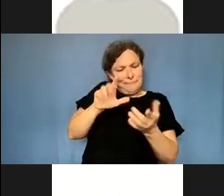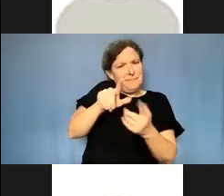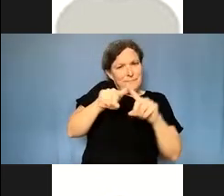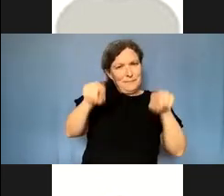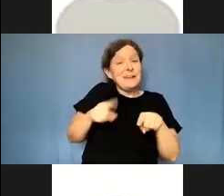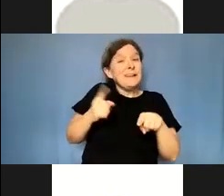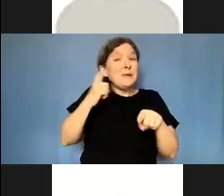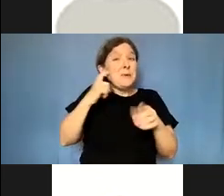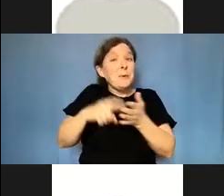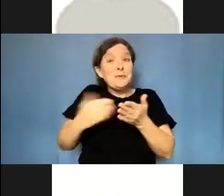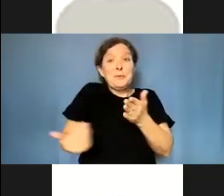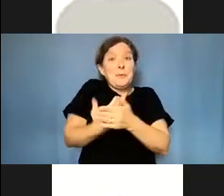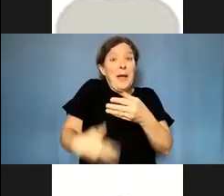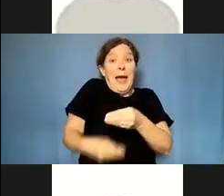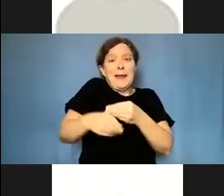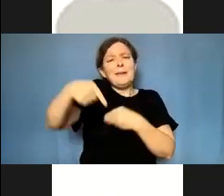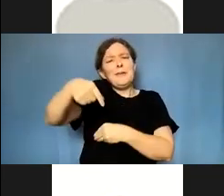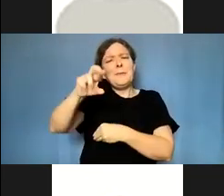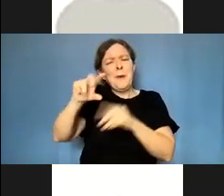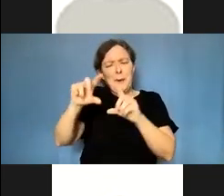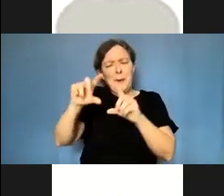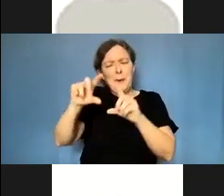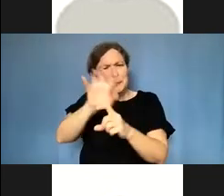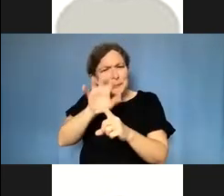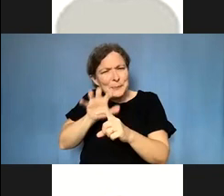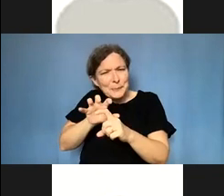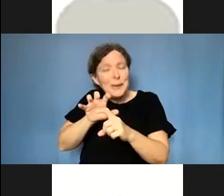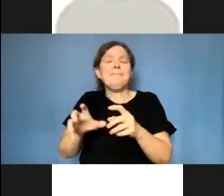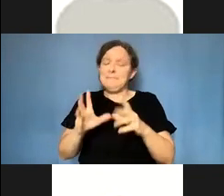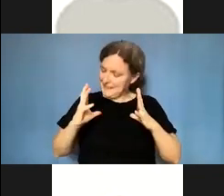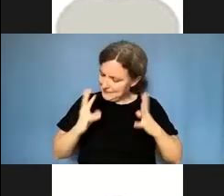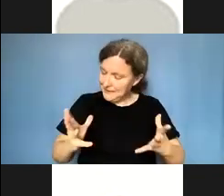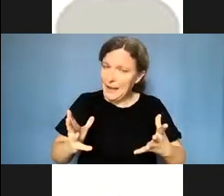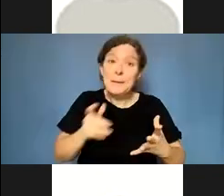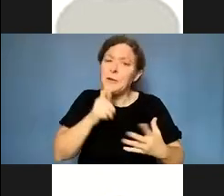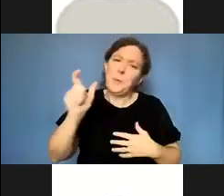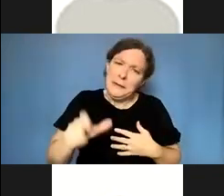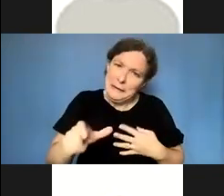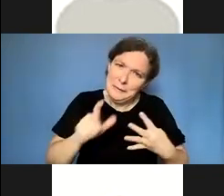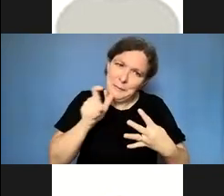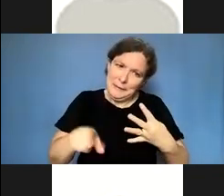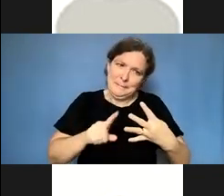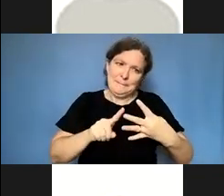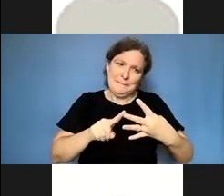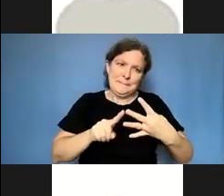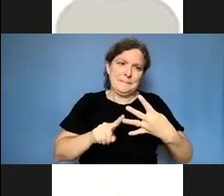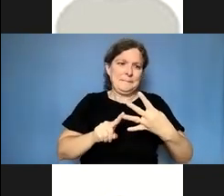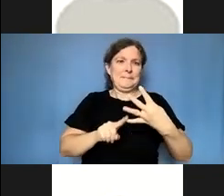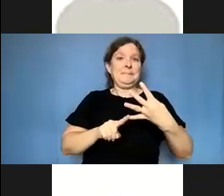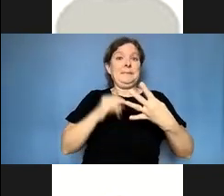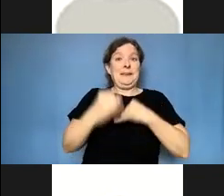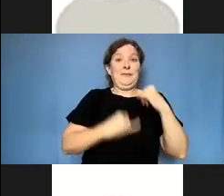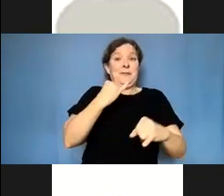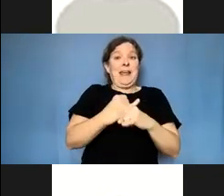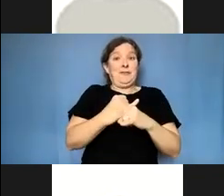released, obviously is fine, but it's not necessary. And finally, international paper and electronic receipts